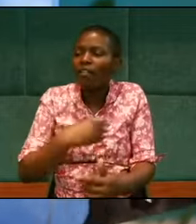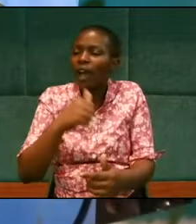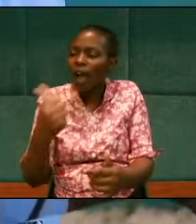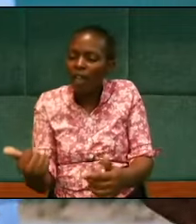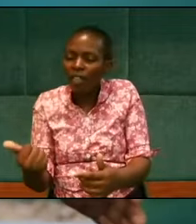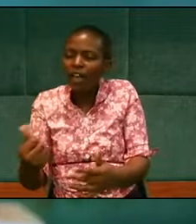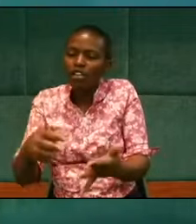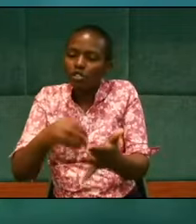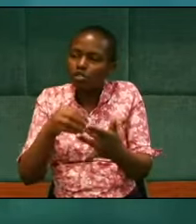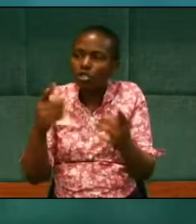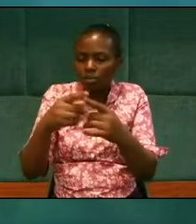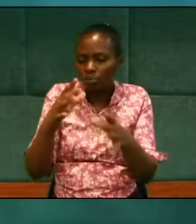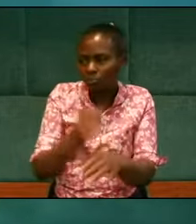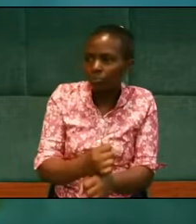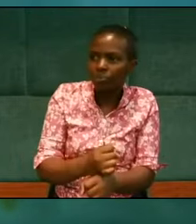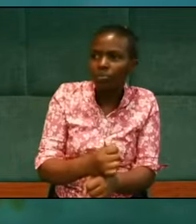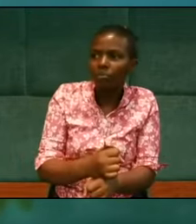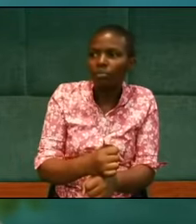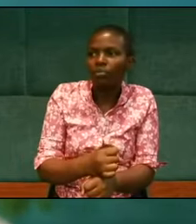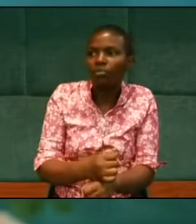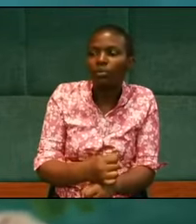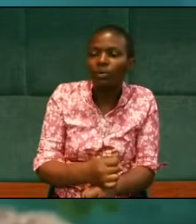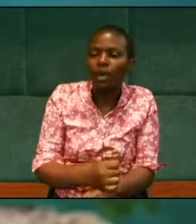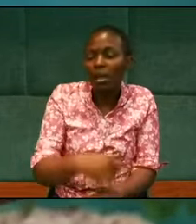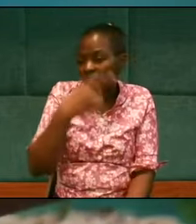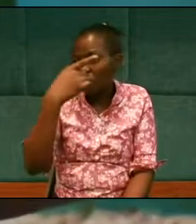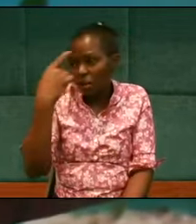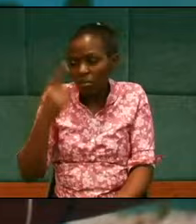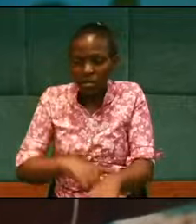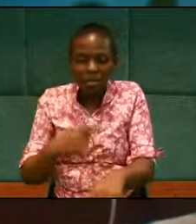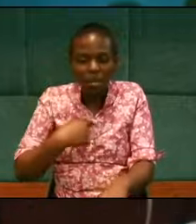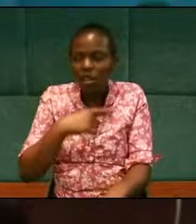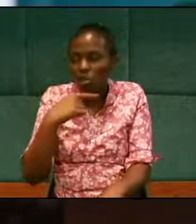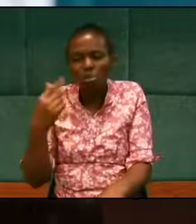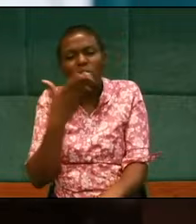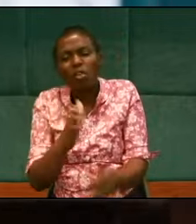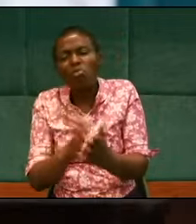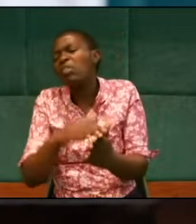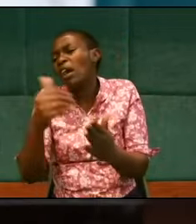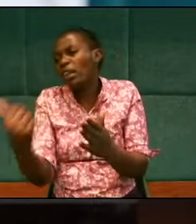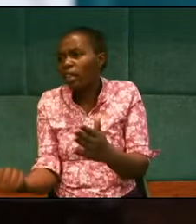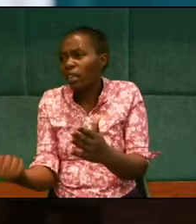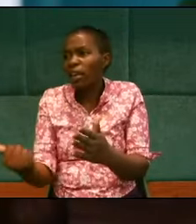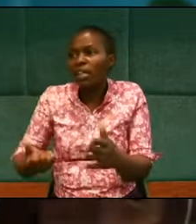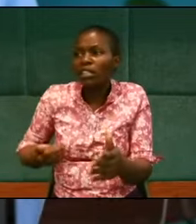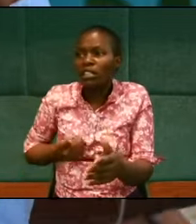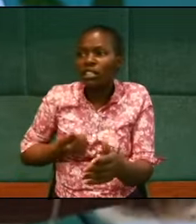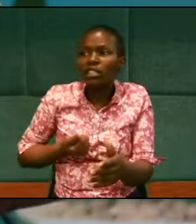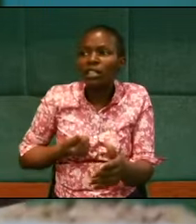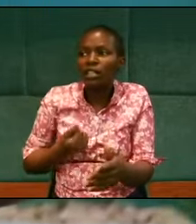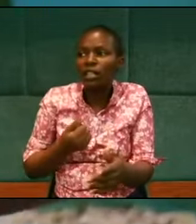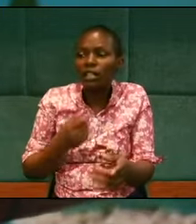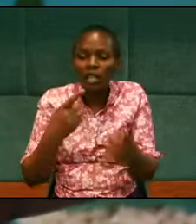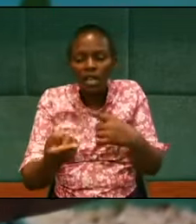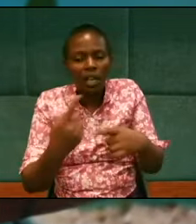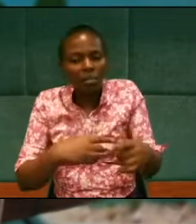I will not waste 10 minutes there. But when I go with Samuela, my goodness, when she sees that one, God's will, just come